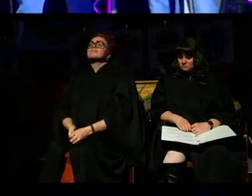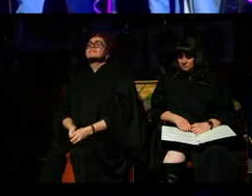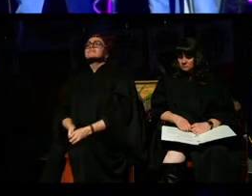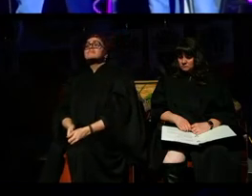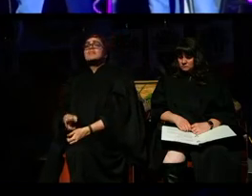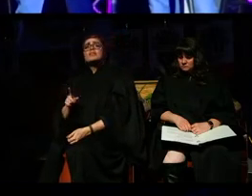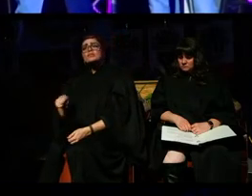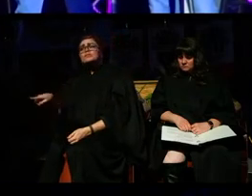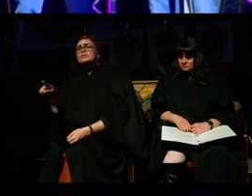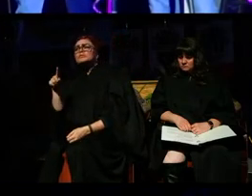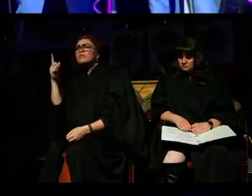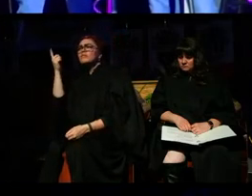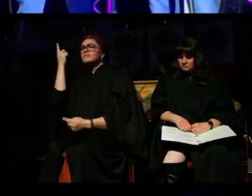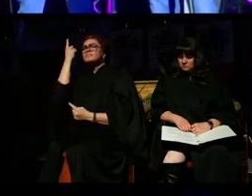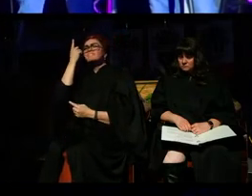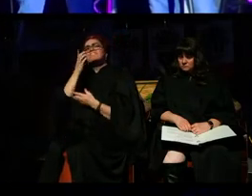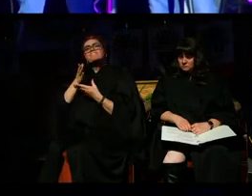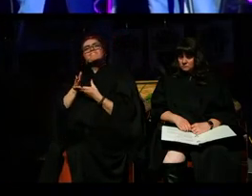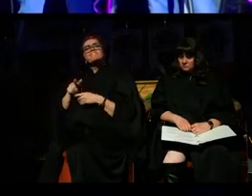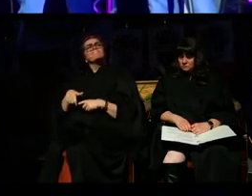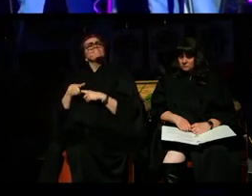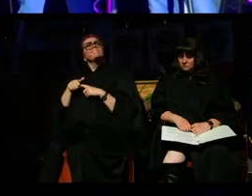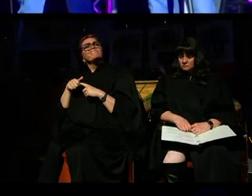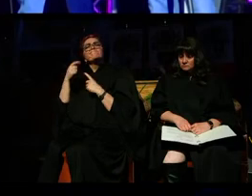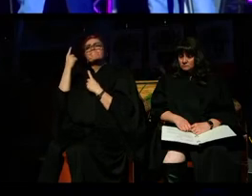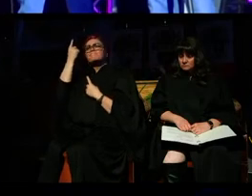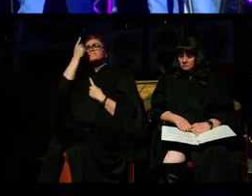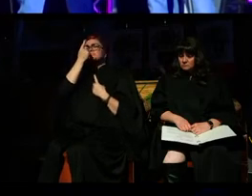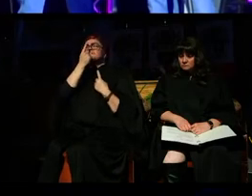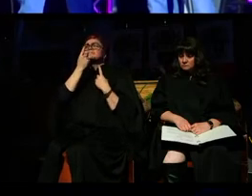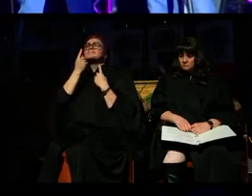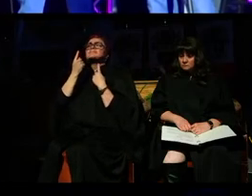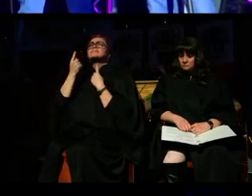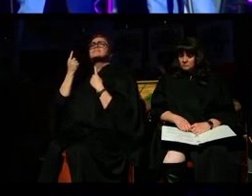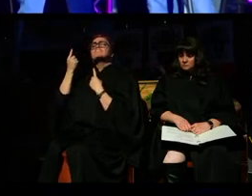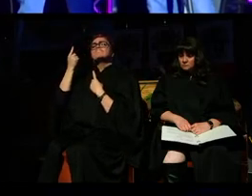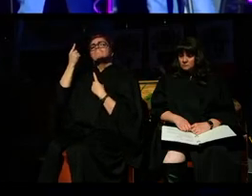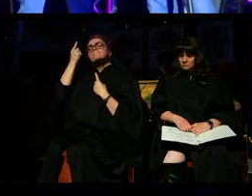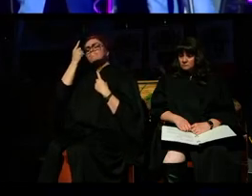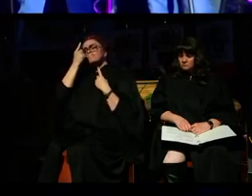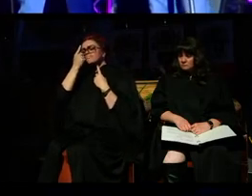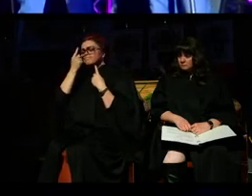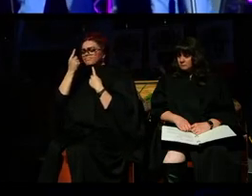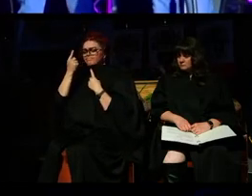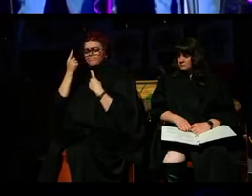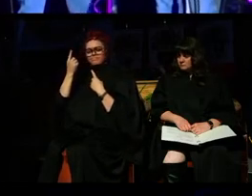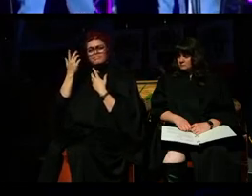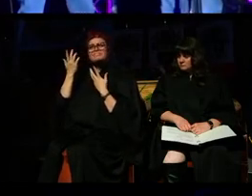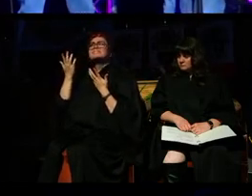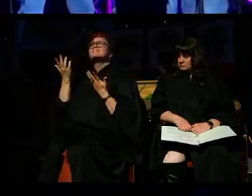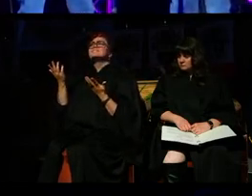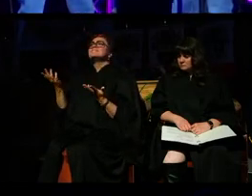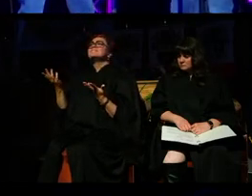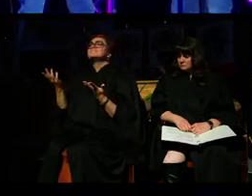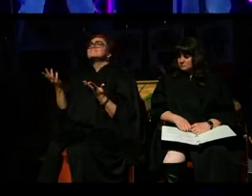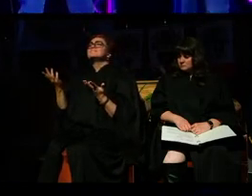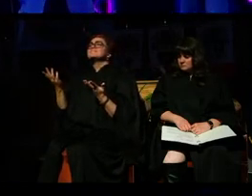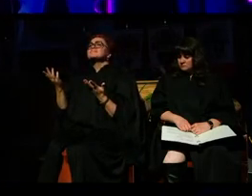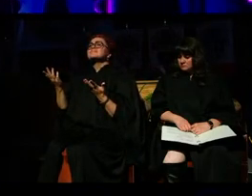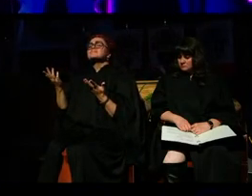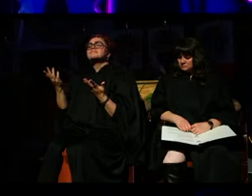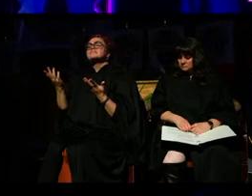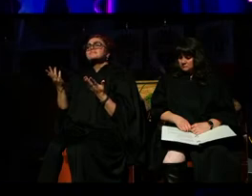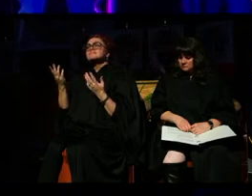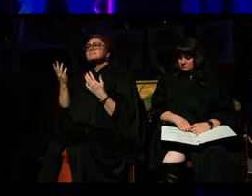Did you ever stop to think or wonder why